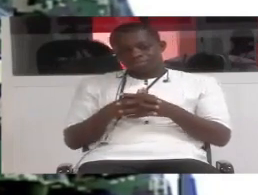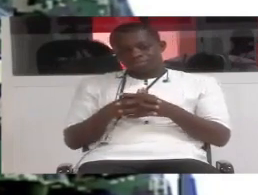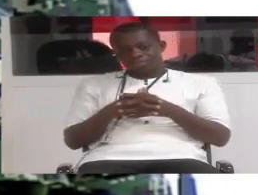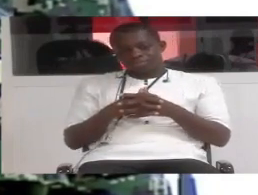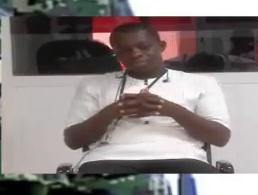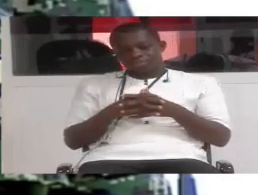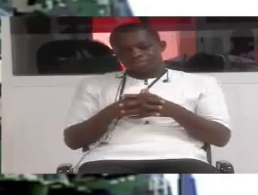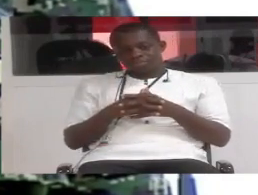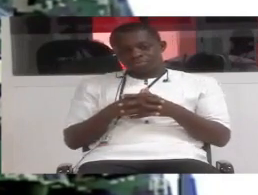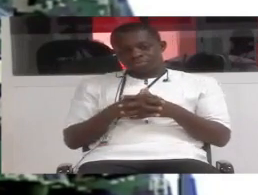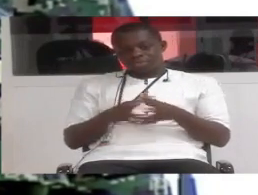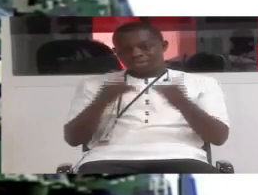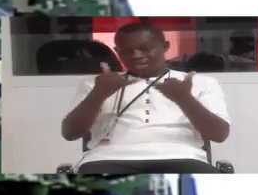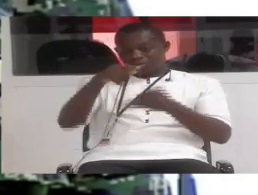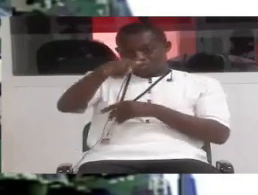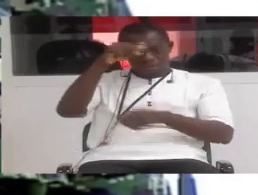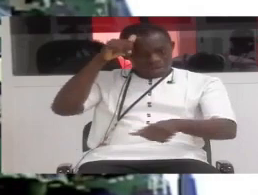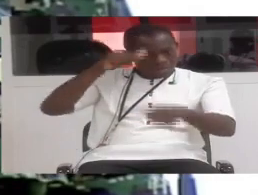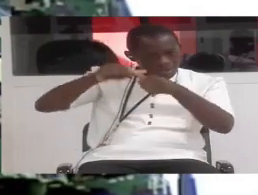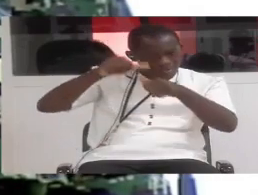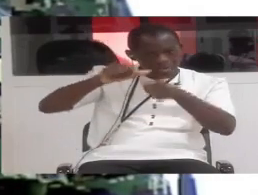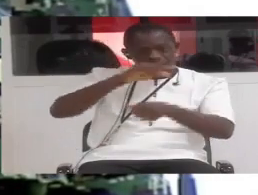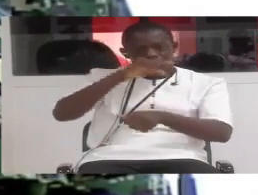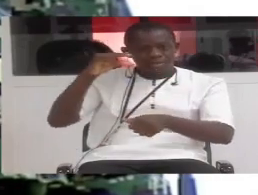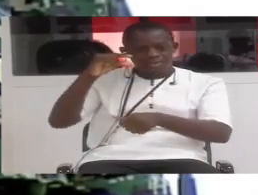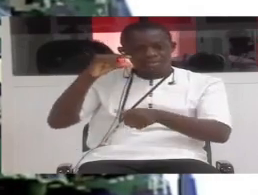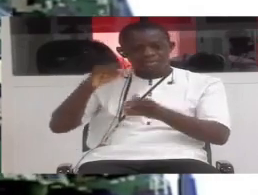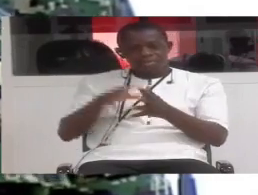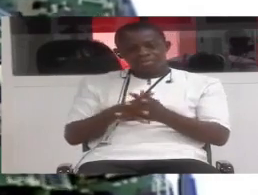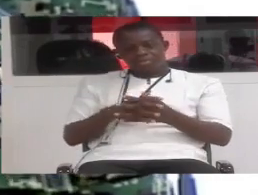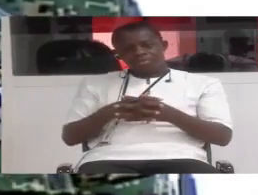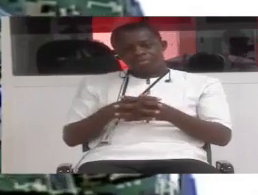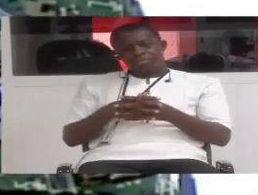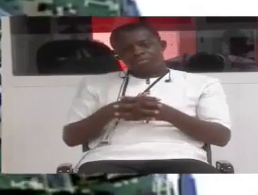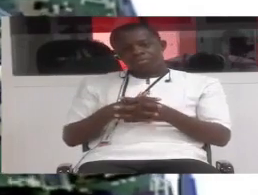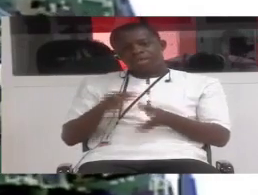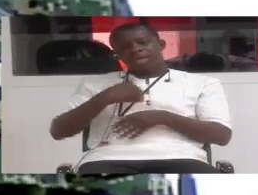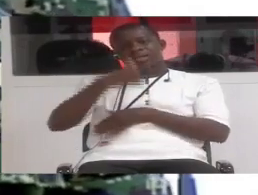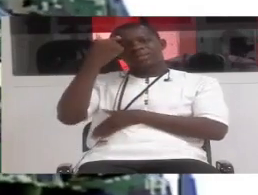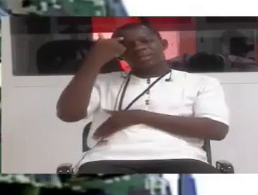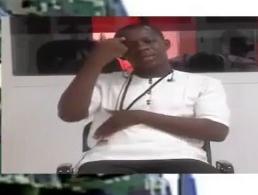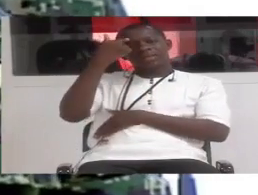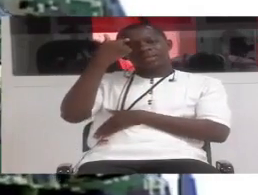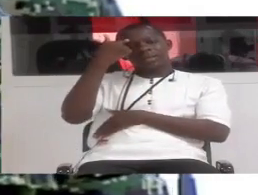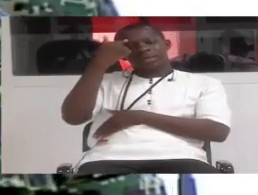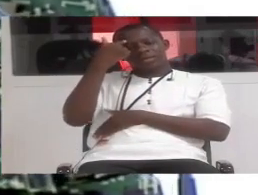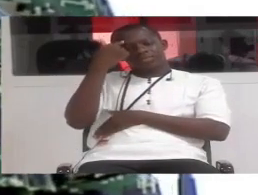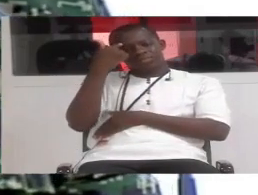investigation. Do you still remember the names? Ndax bente mën nga fatale ku sen tour? Fona ibu